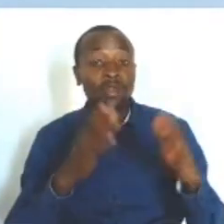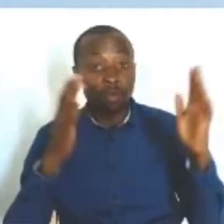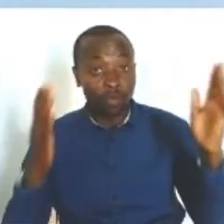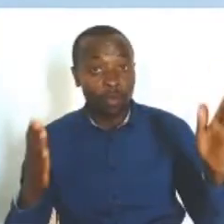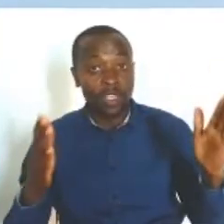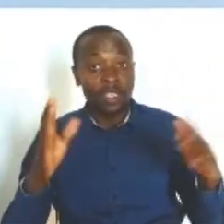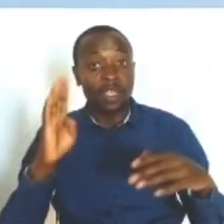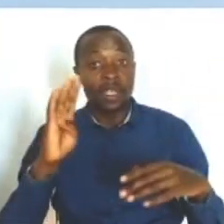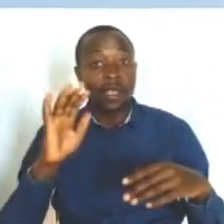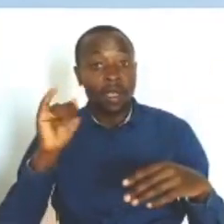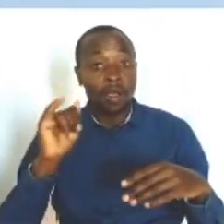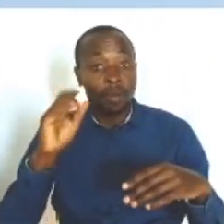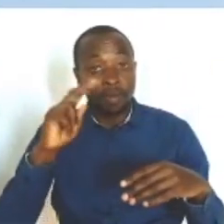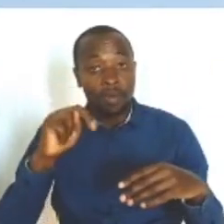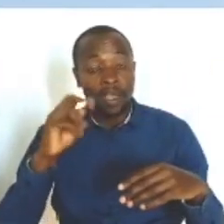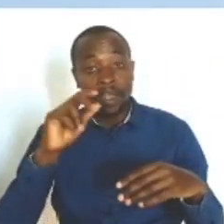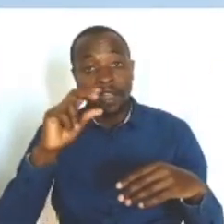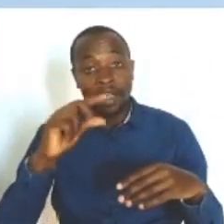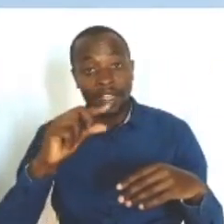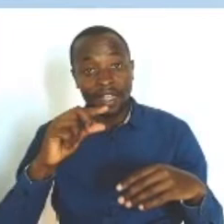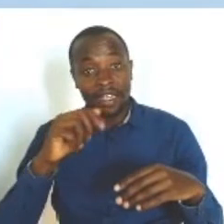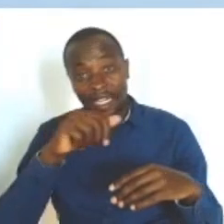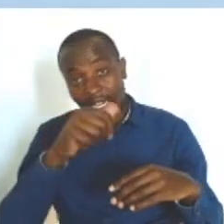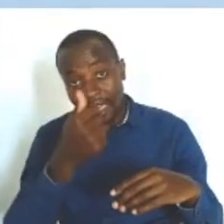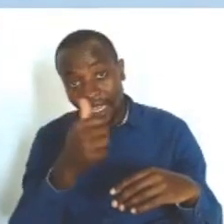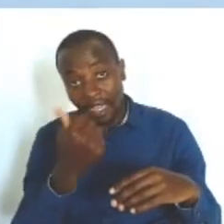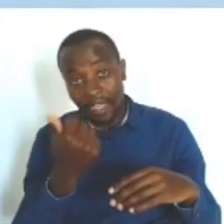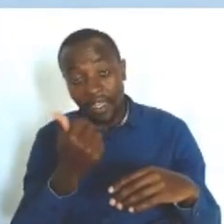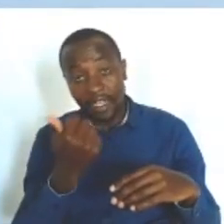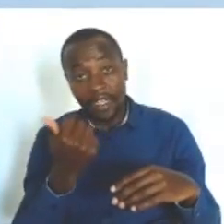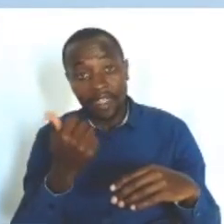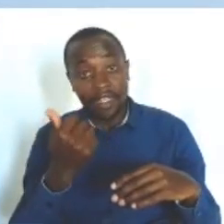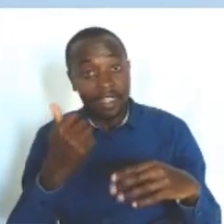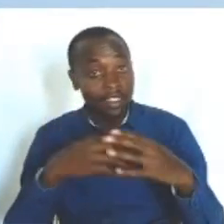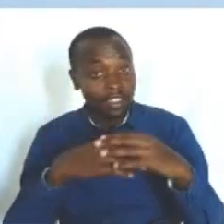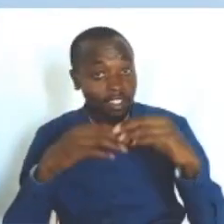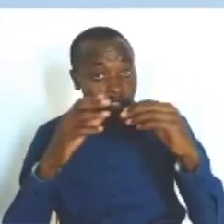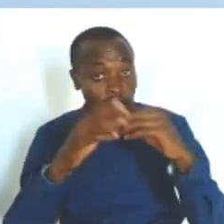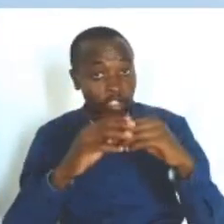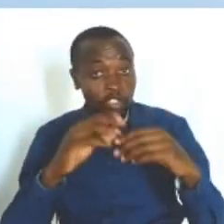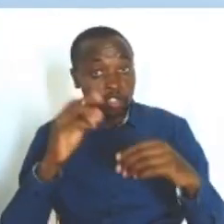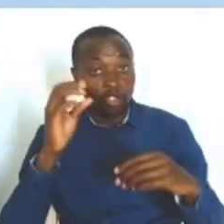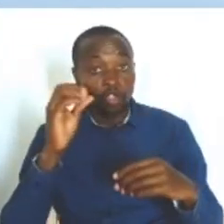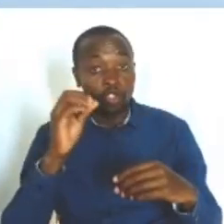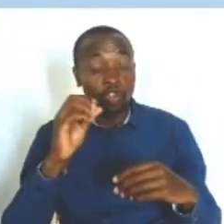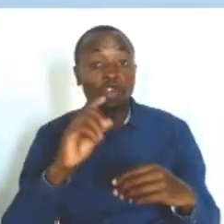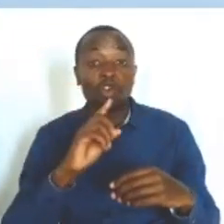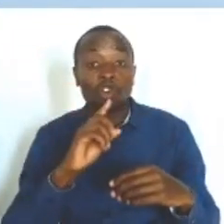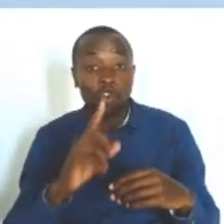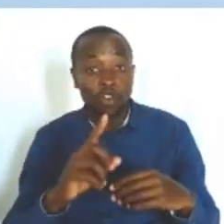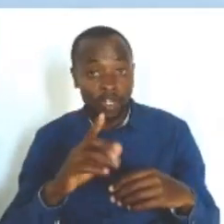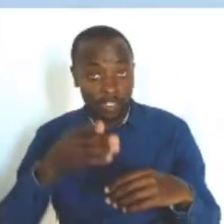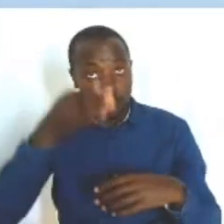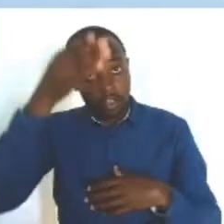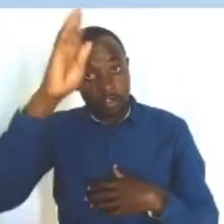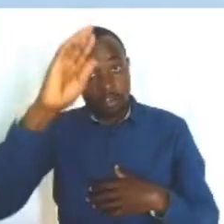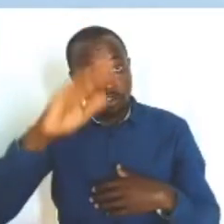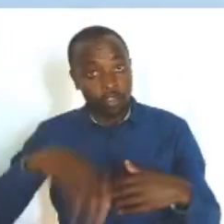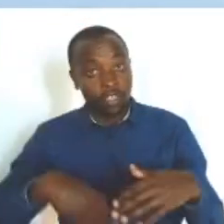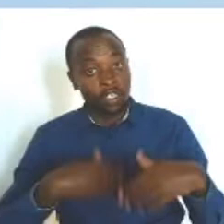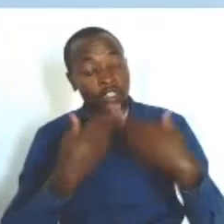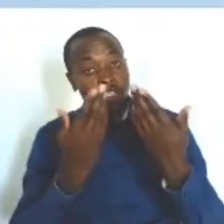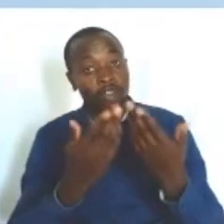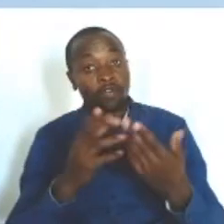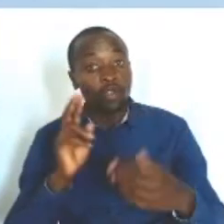and others, so that they don't go with the creation order by which God gave. They want to use